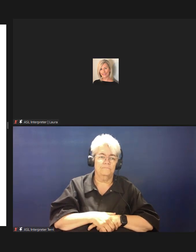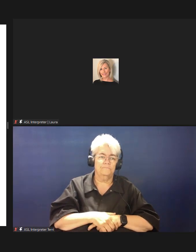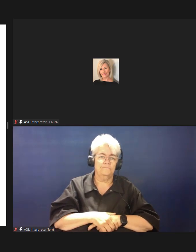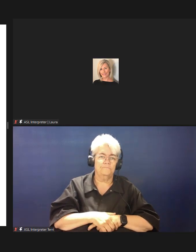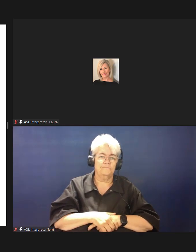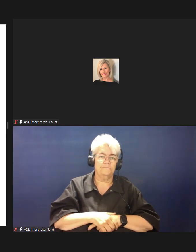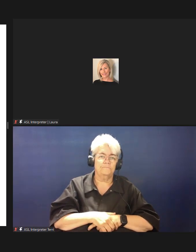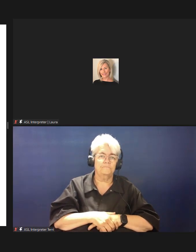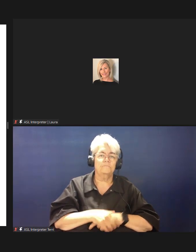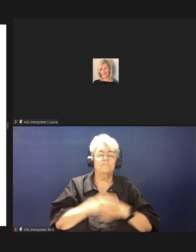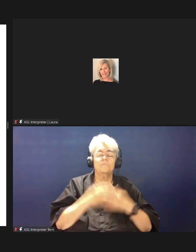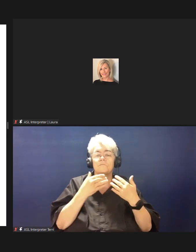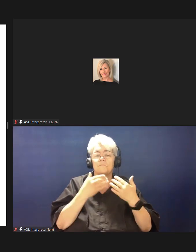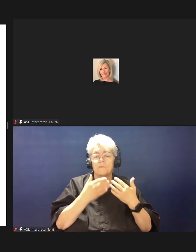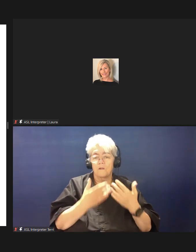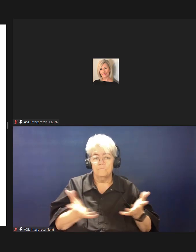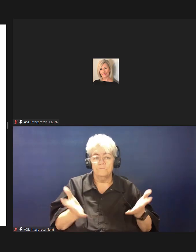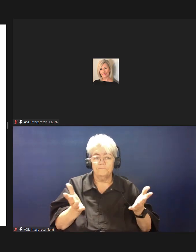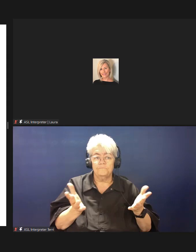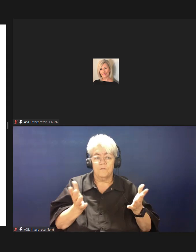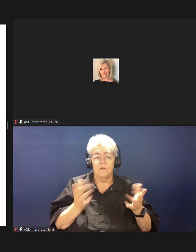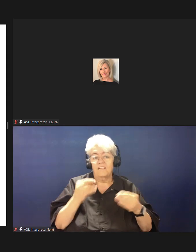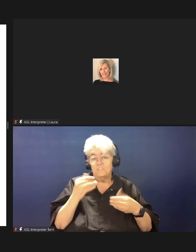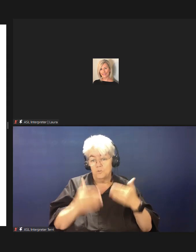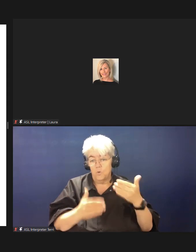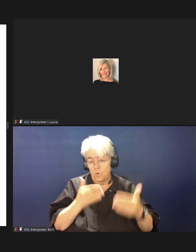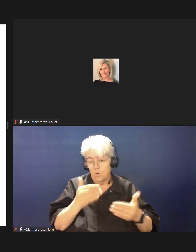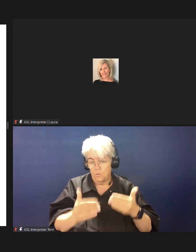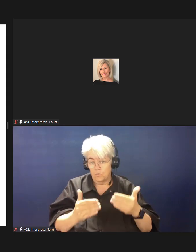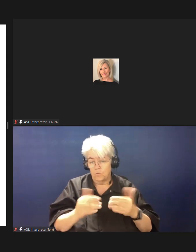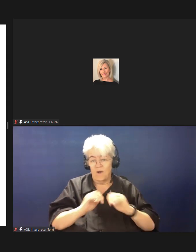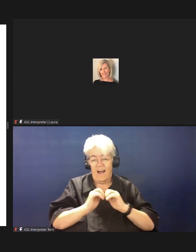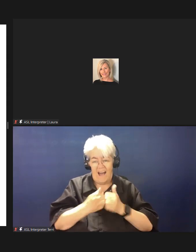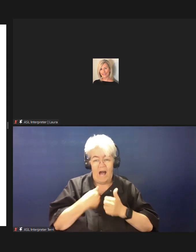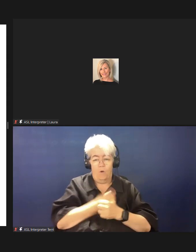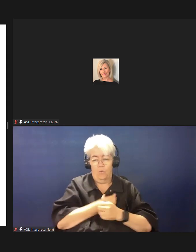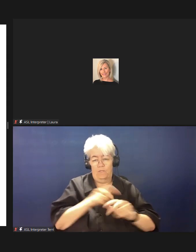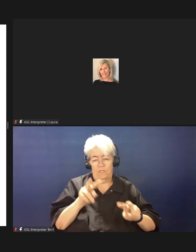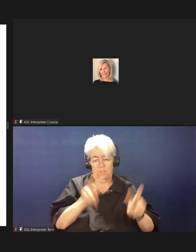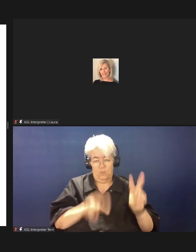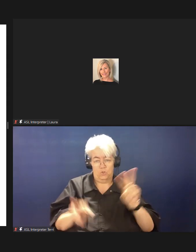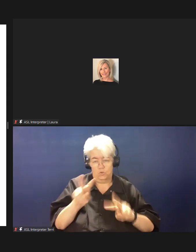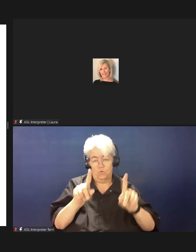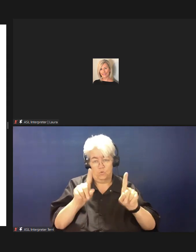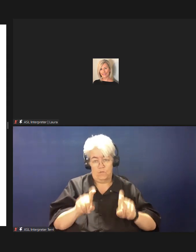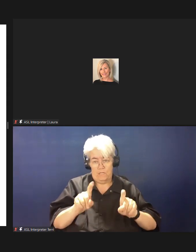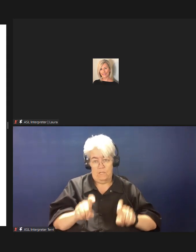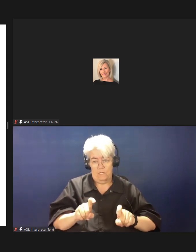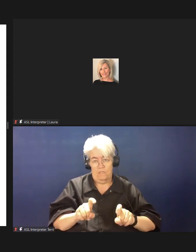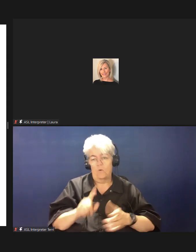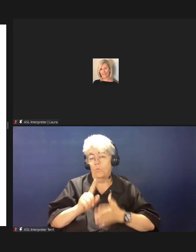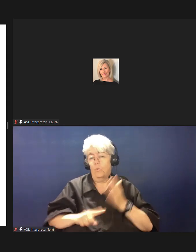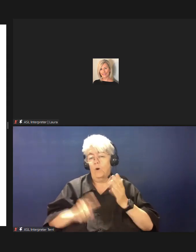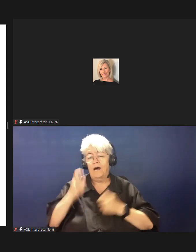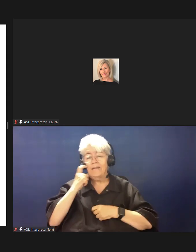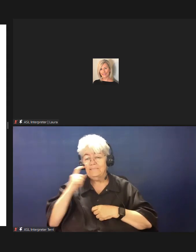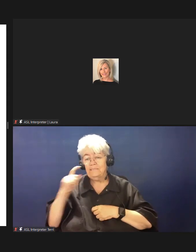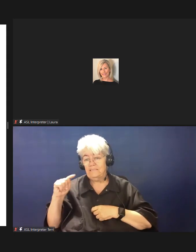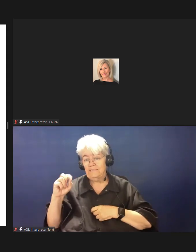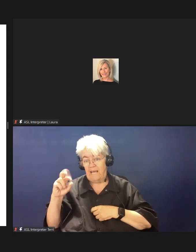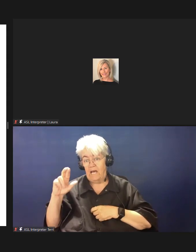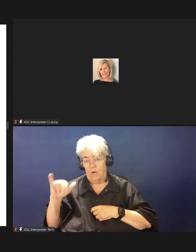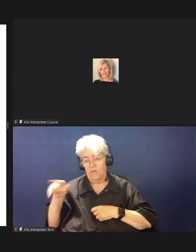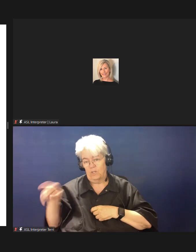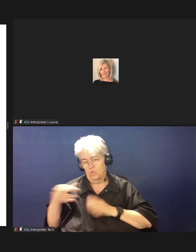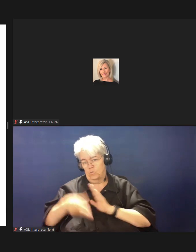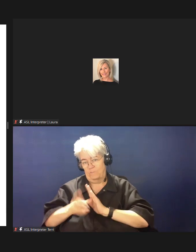Now, let's just walk through the process of screening that you reviewed, Terry, as a refresher,